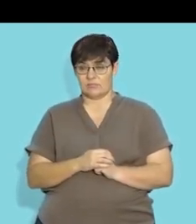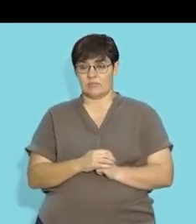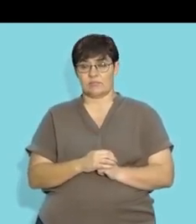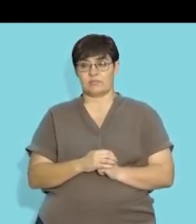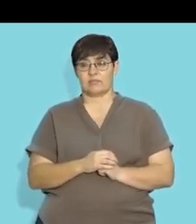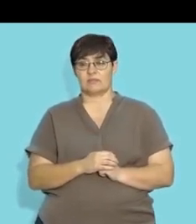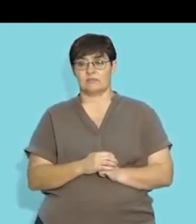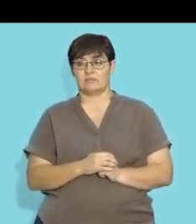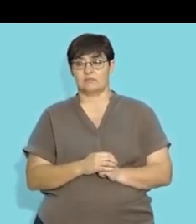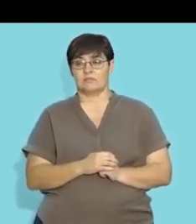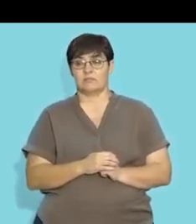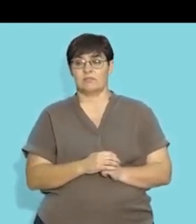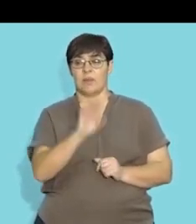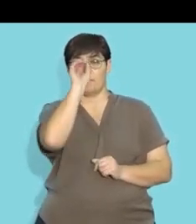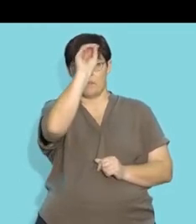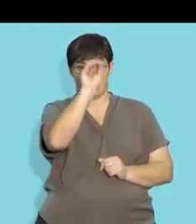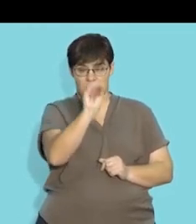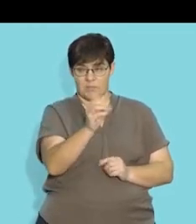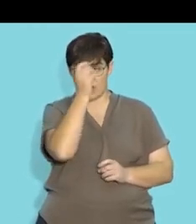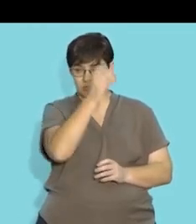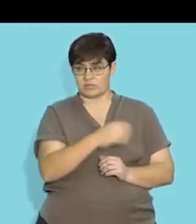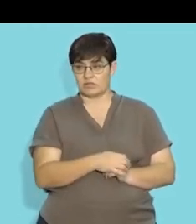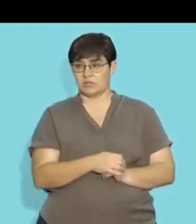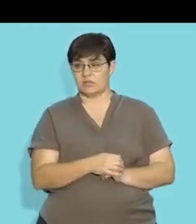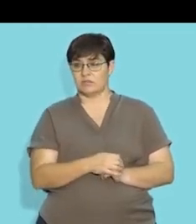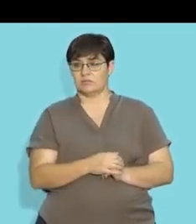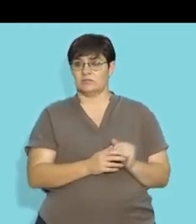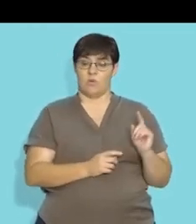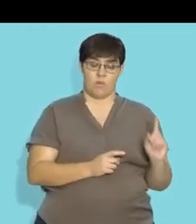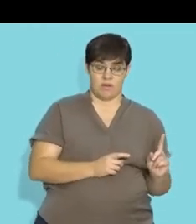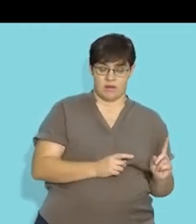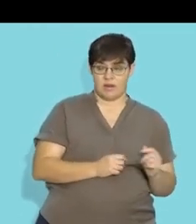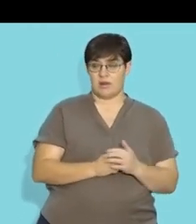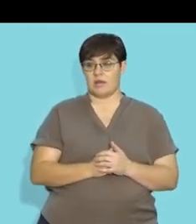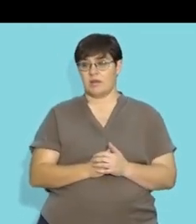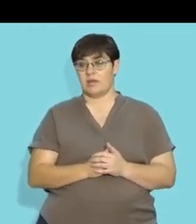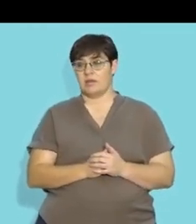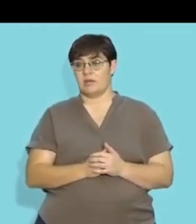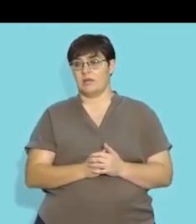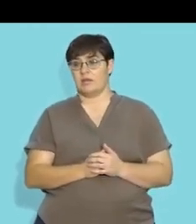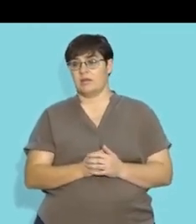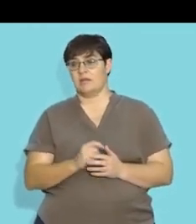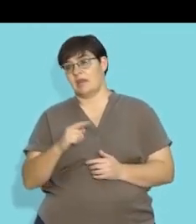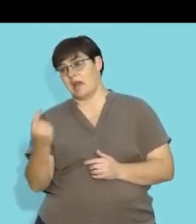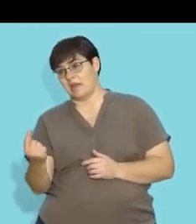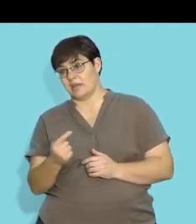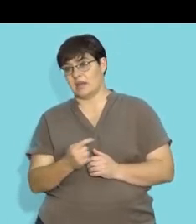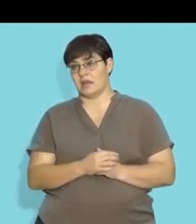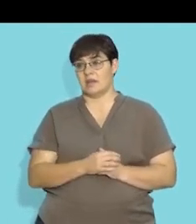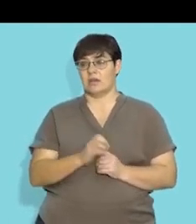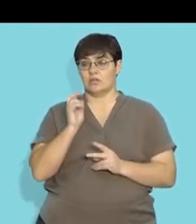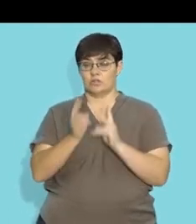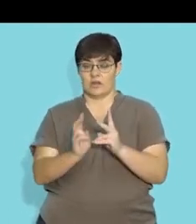regression there. Then I input my data. What do I have to put? It's 1 and the other side for